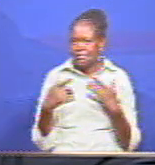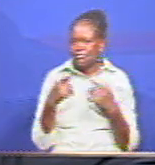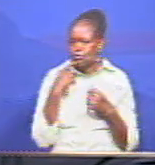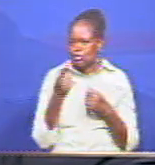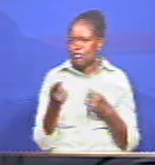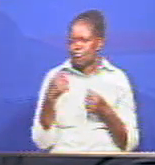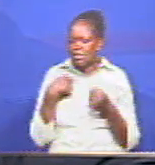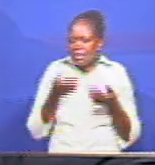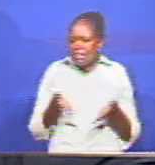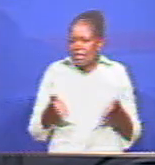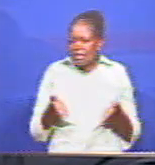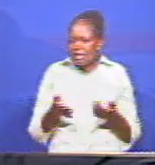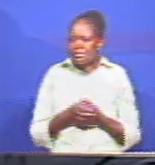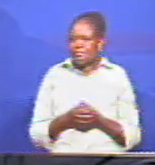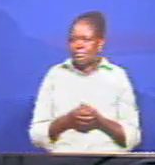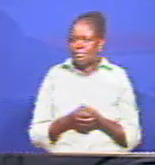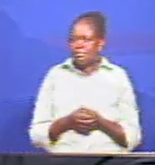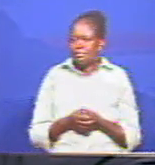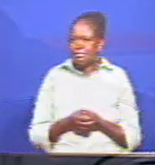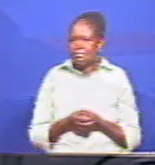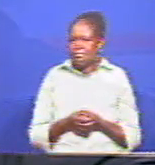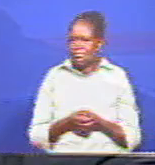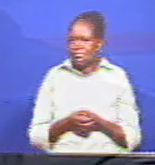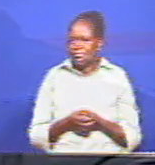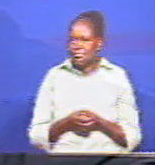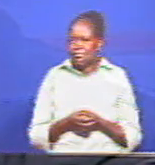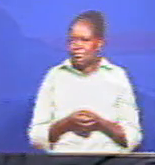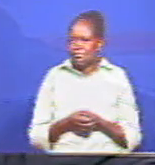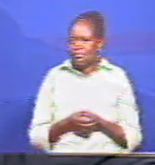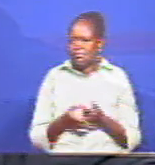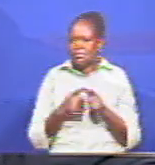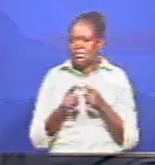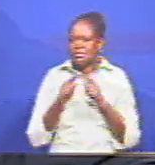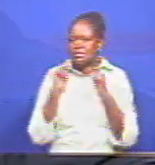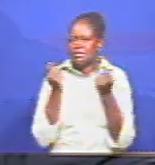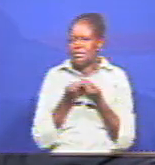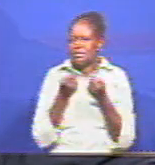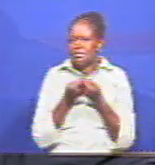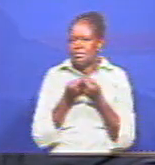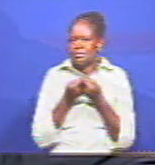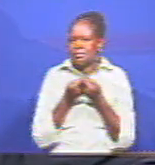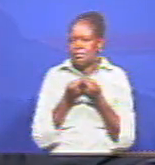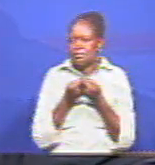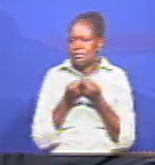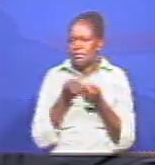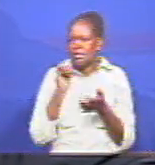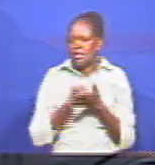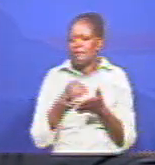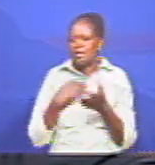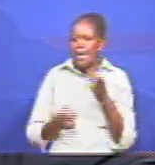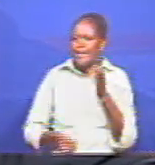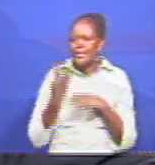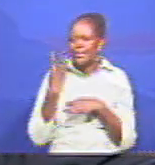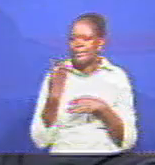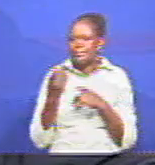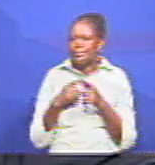was present. Mm-hmm. And it is the team which I am the one who established, mm-hmm. and